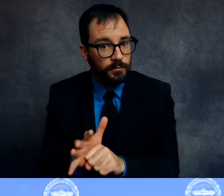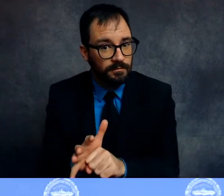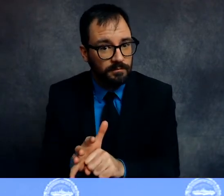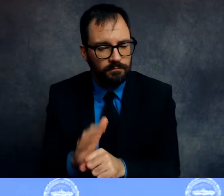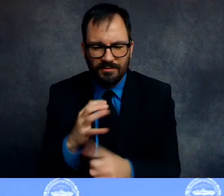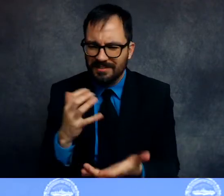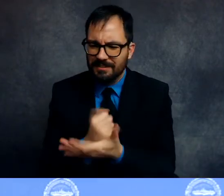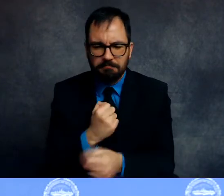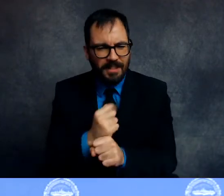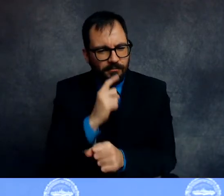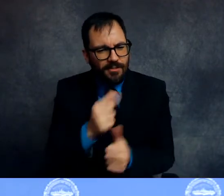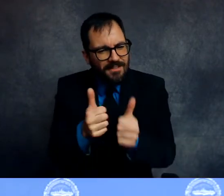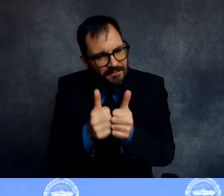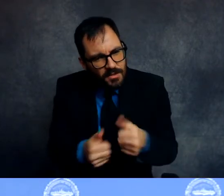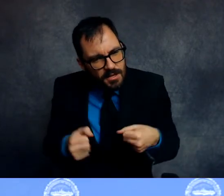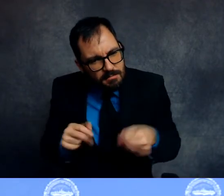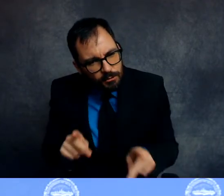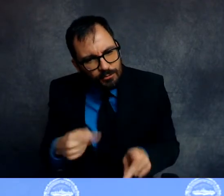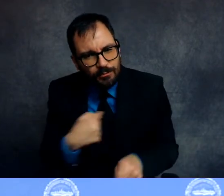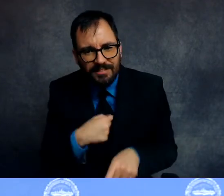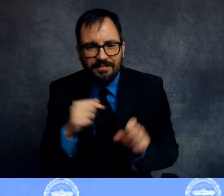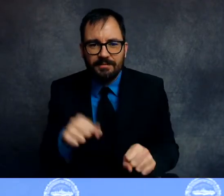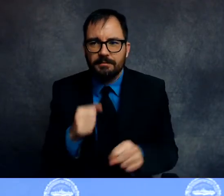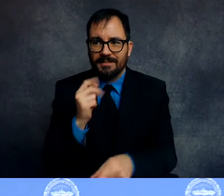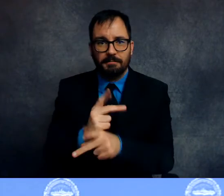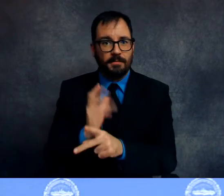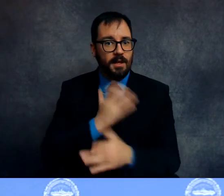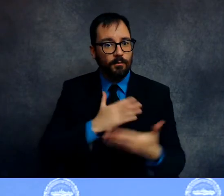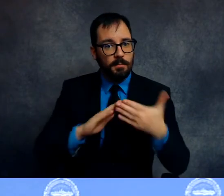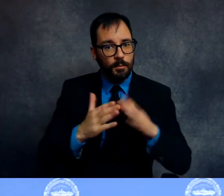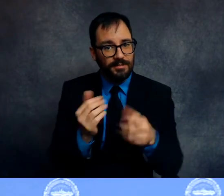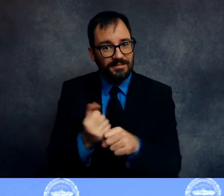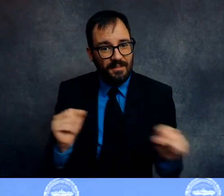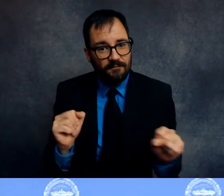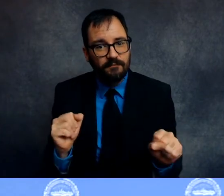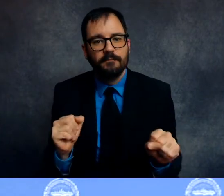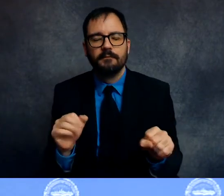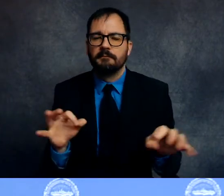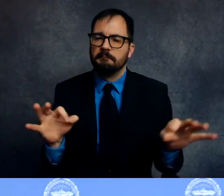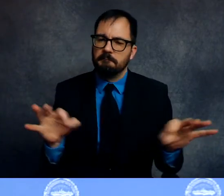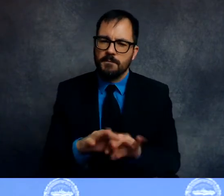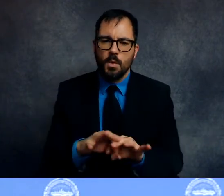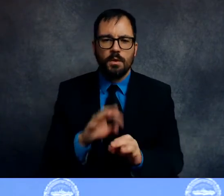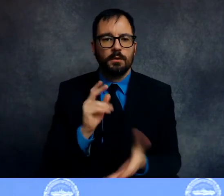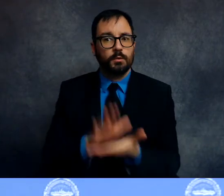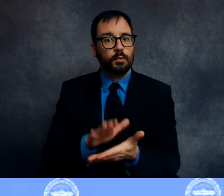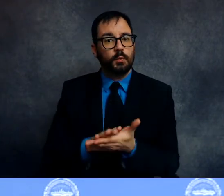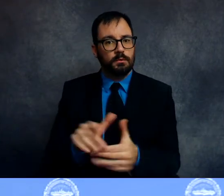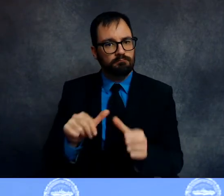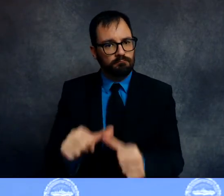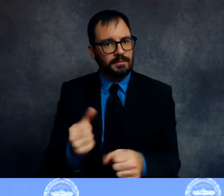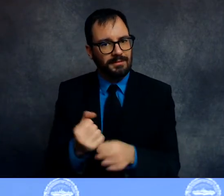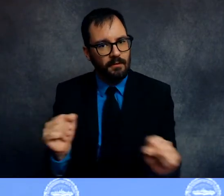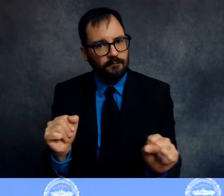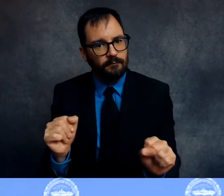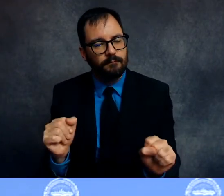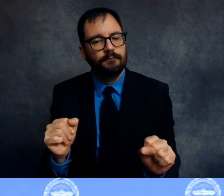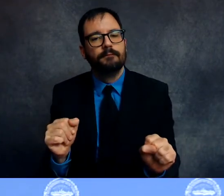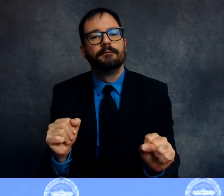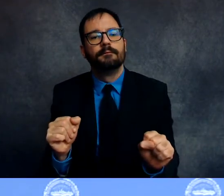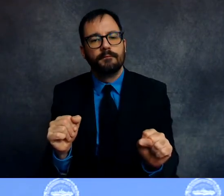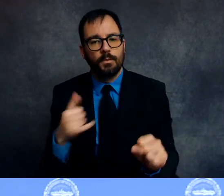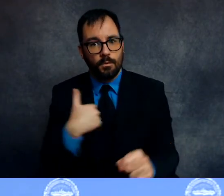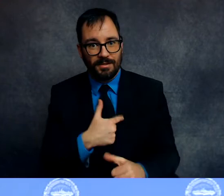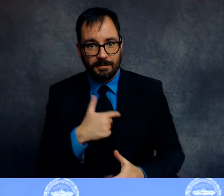the spread of the virus, and as we move forward, we're going to take every opportunity we can to keep our school community safe and open. It's really important that we